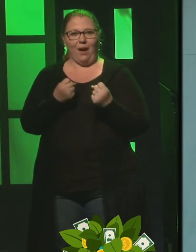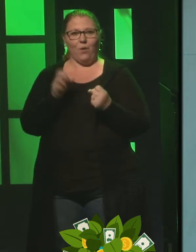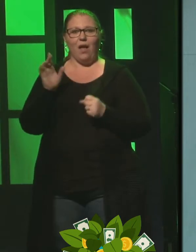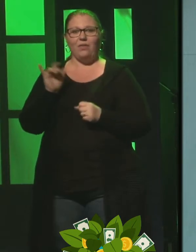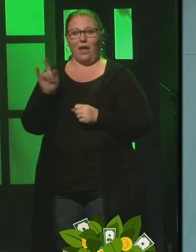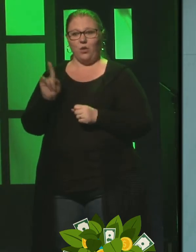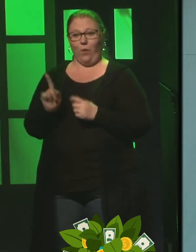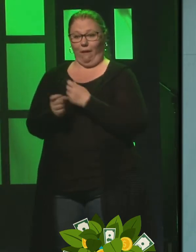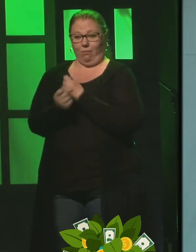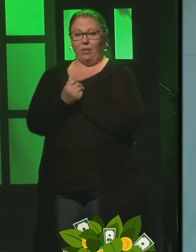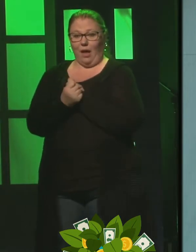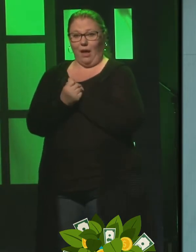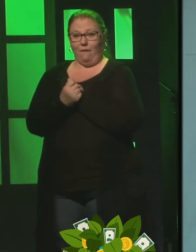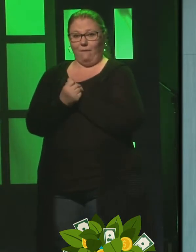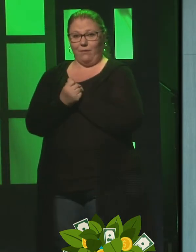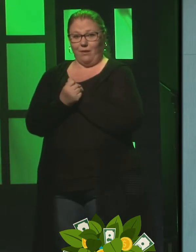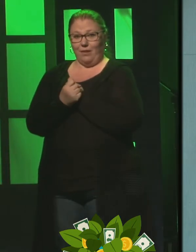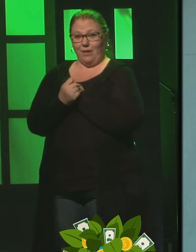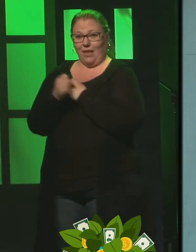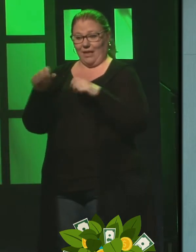that's where love grips a hold of us.